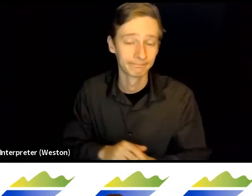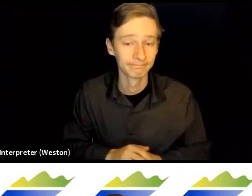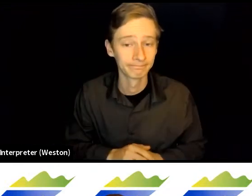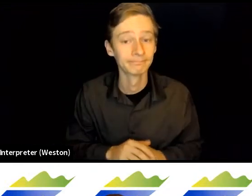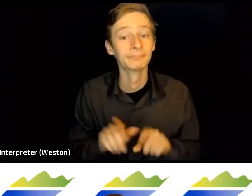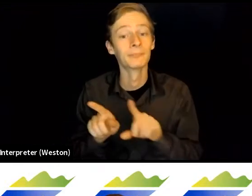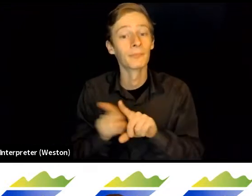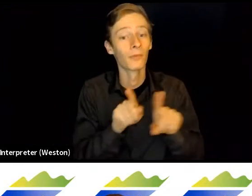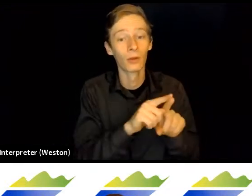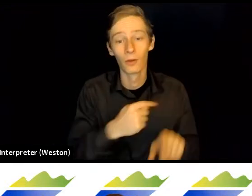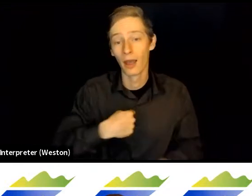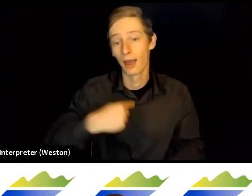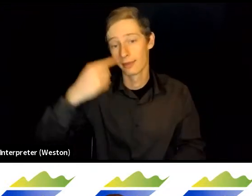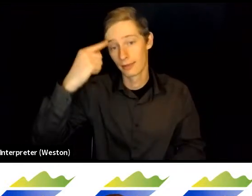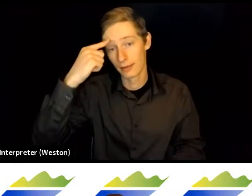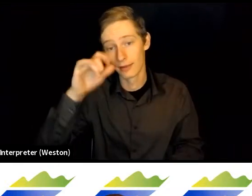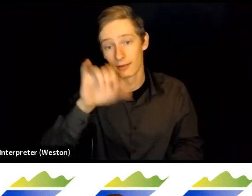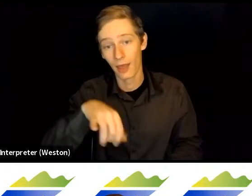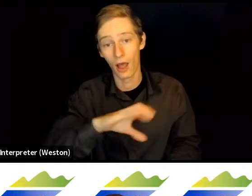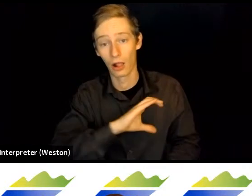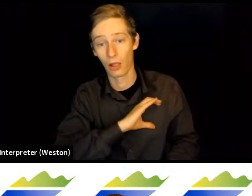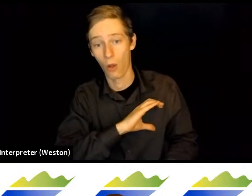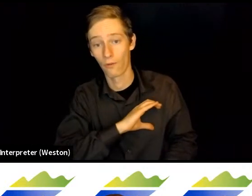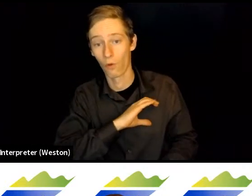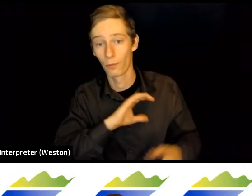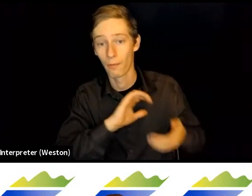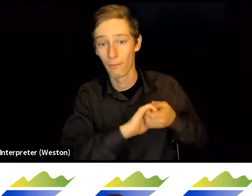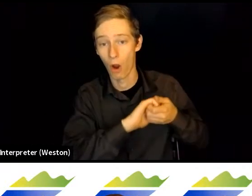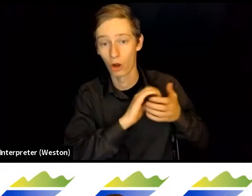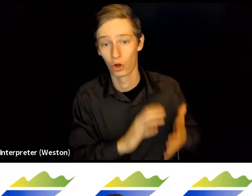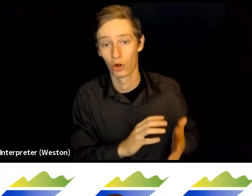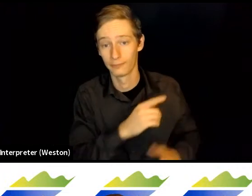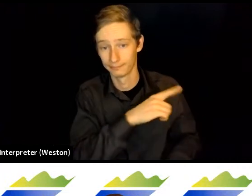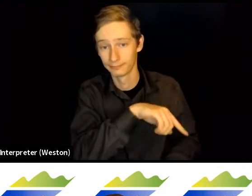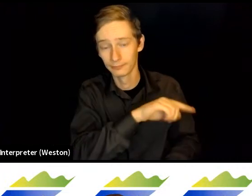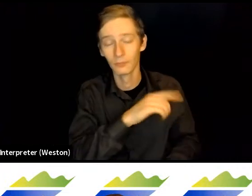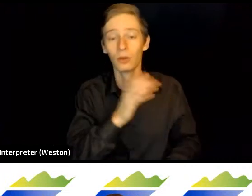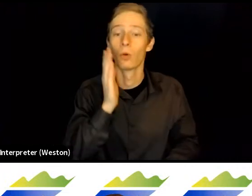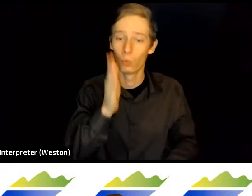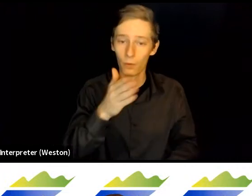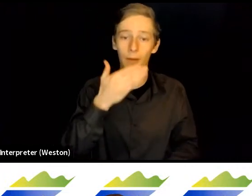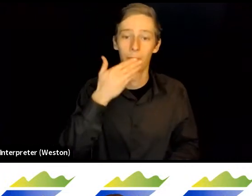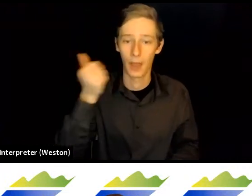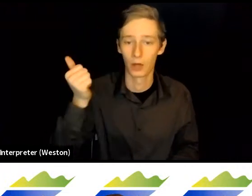that our law enforcement partners would be better